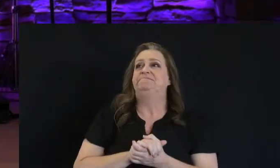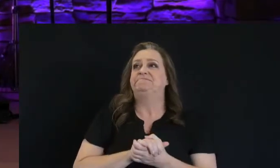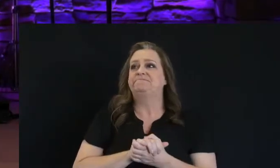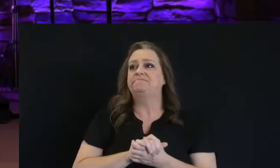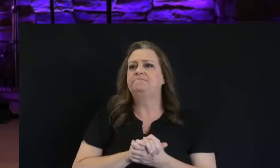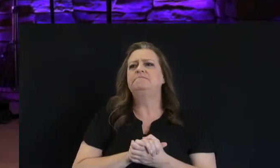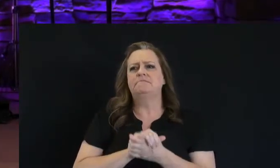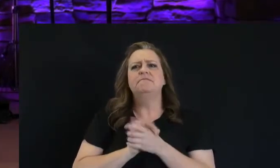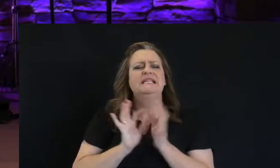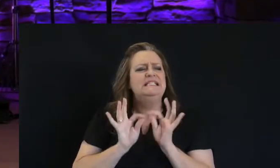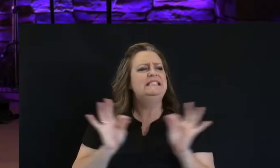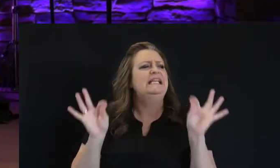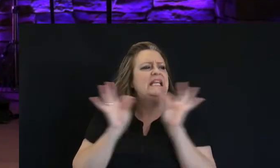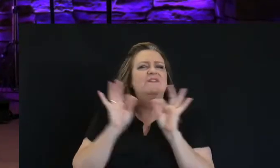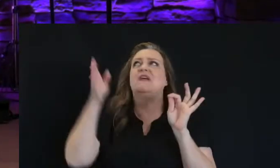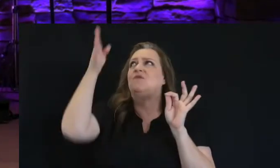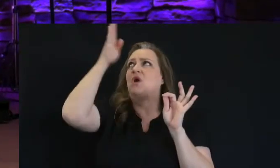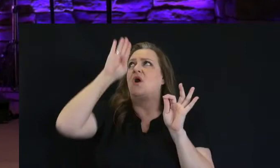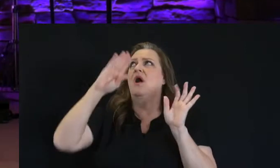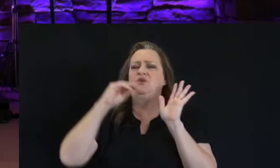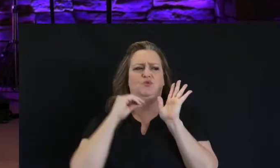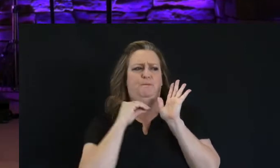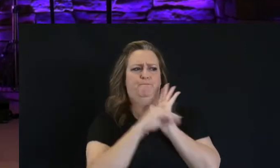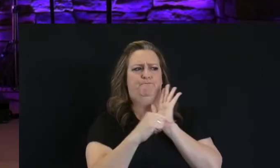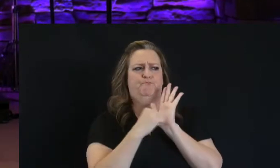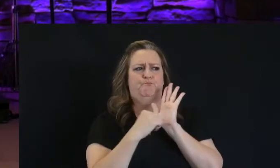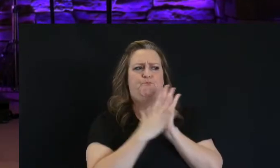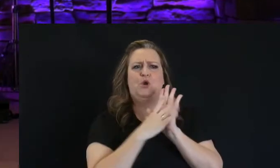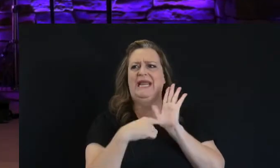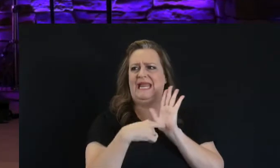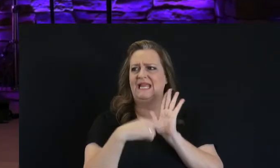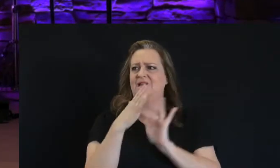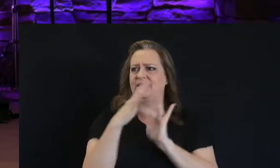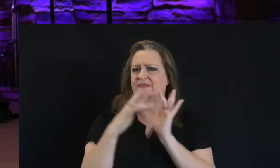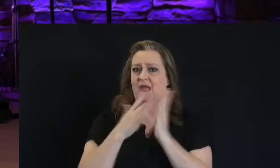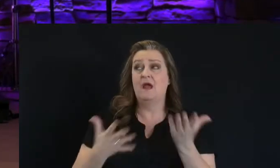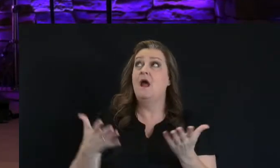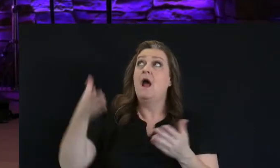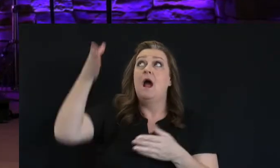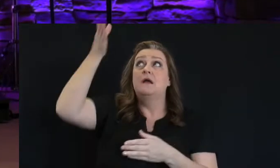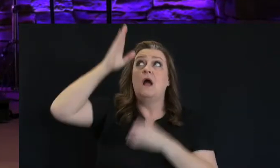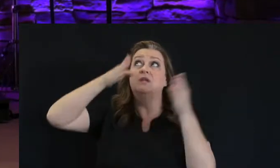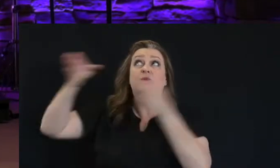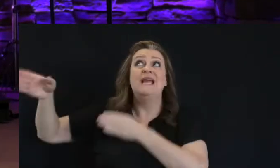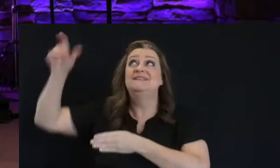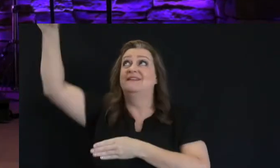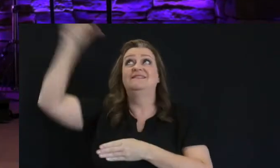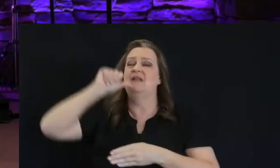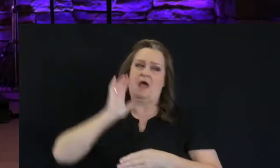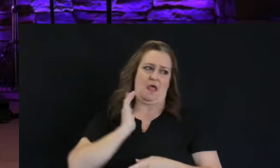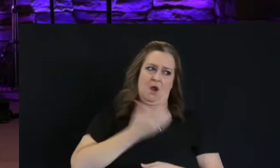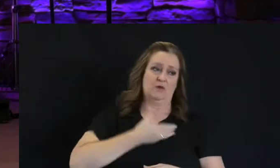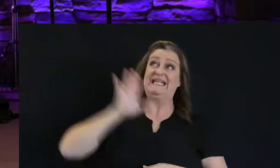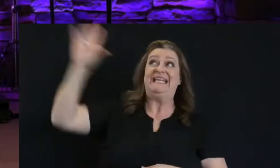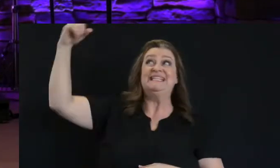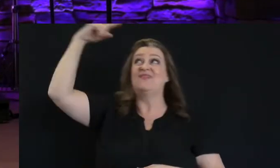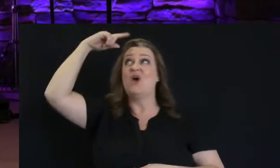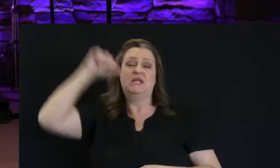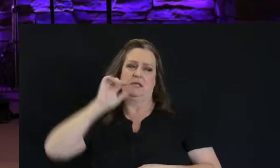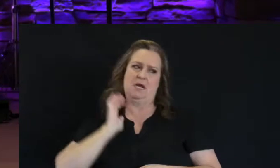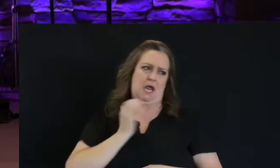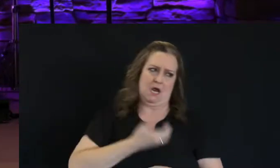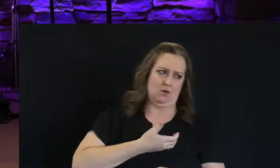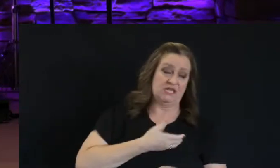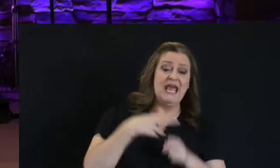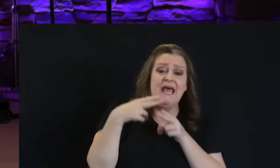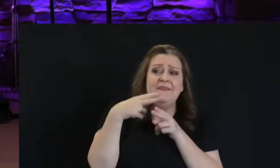It was significant of God to put it in there. It's just incredible. It's a powerful reminder that God's ways are not our ways. His thoughts are not our thoughts. Listen, the temporal news that